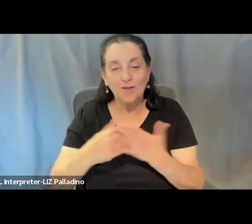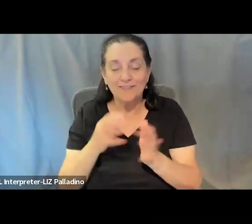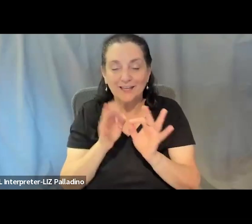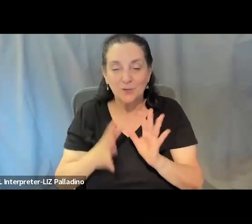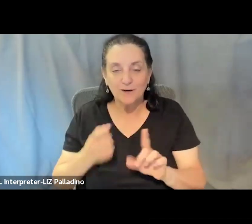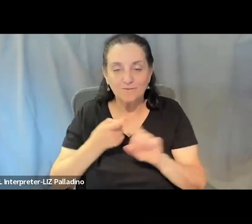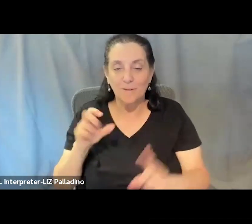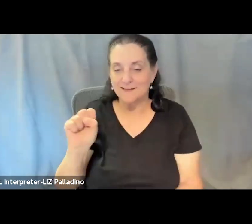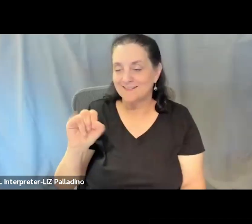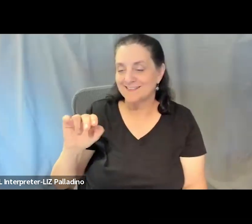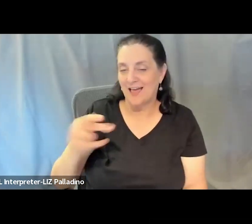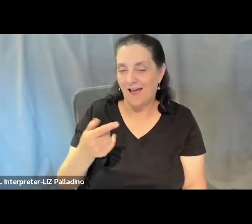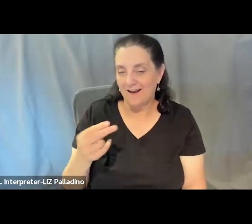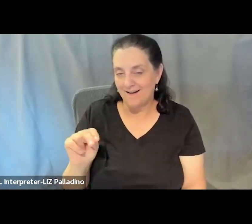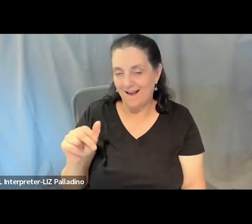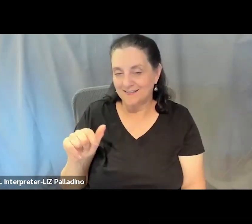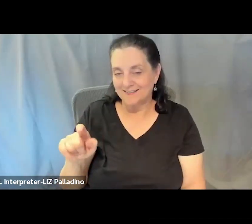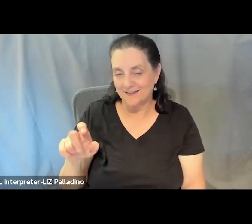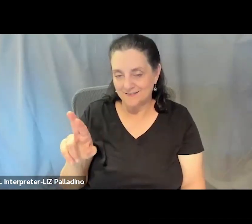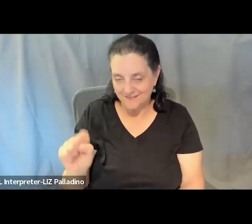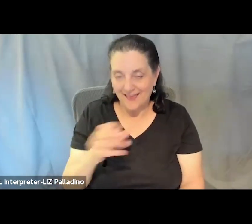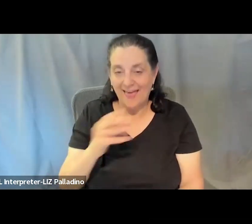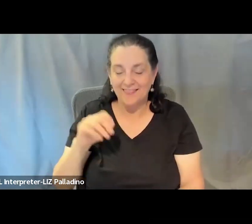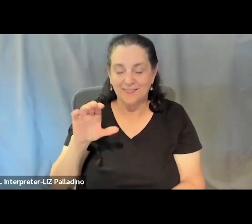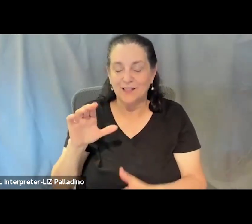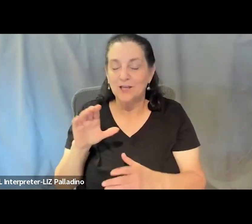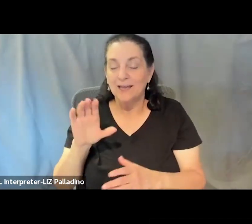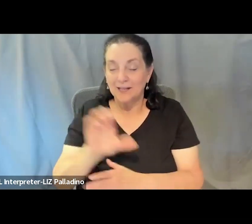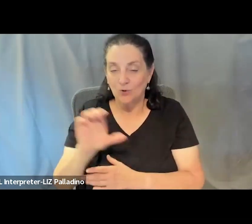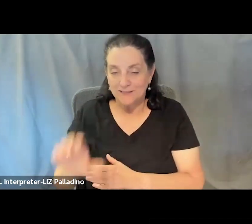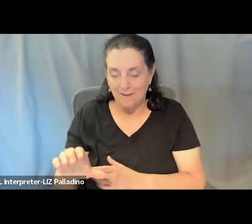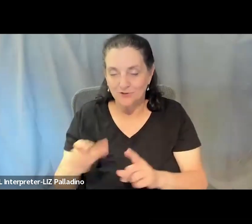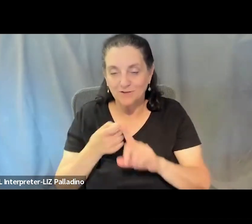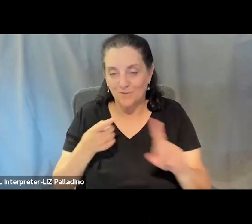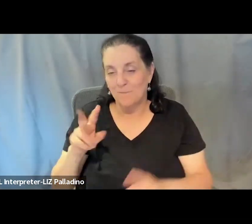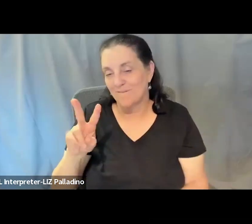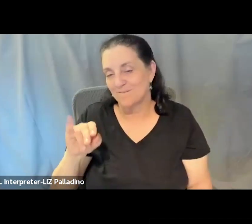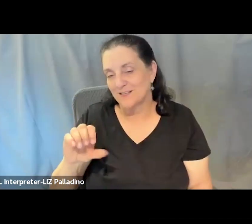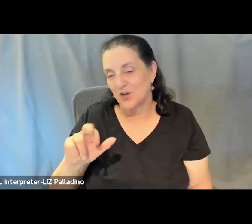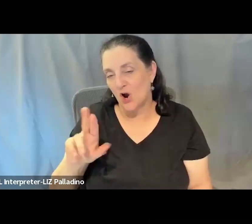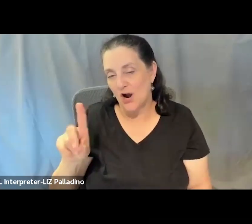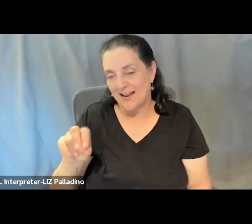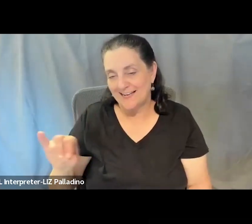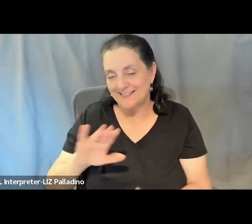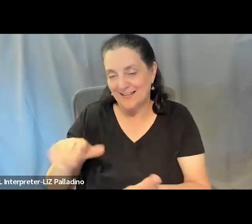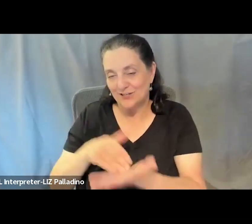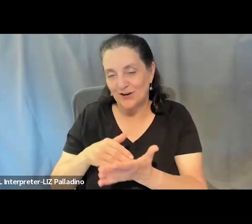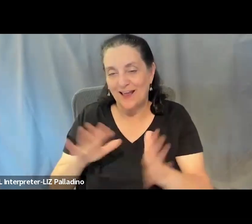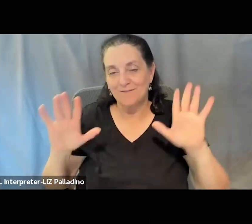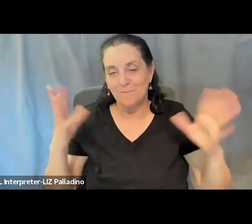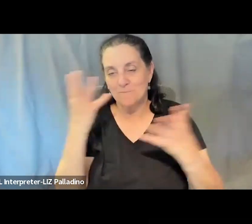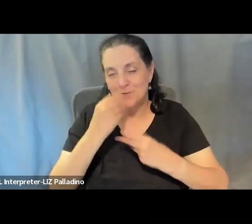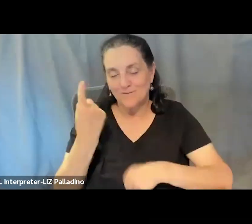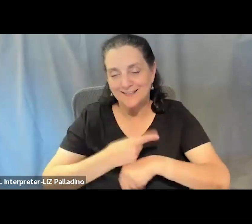from SignNexus and our closed captioning providers at the Viscardi Center. Have a beautiful day, everyone. Thank you.